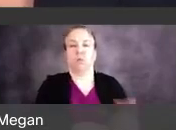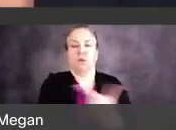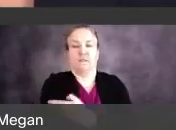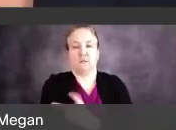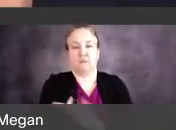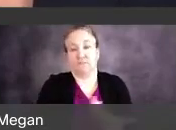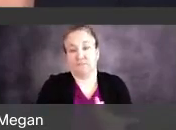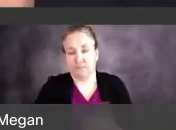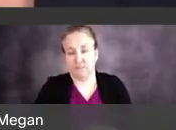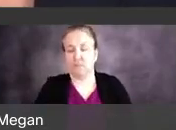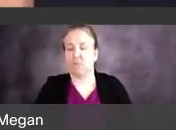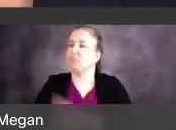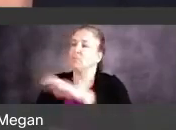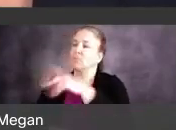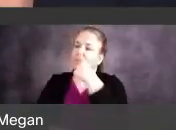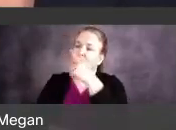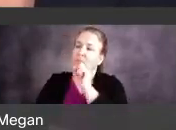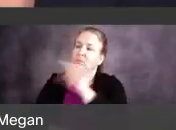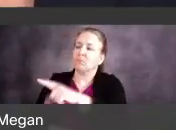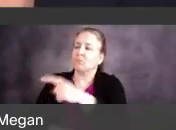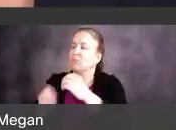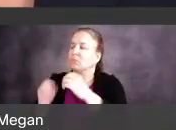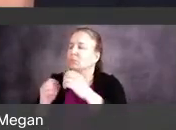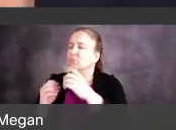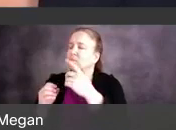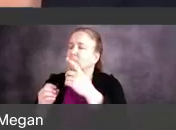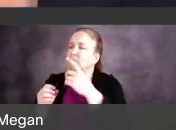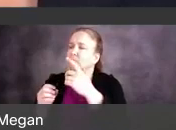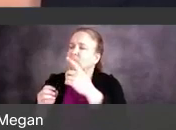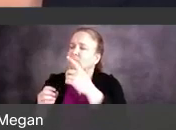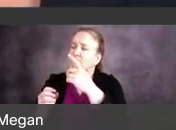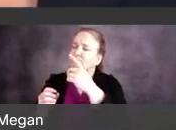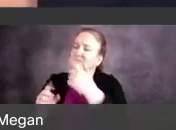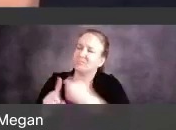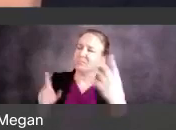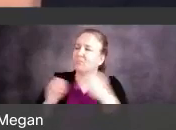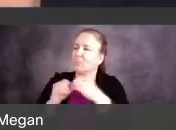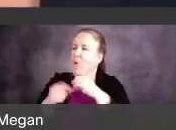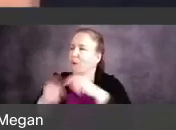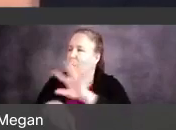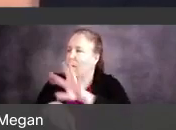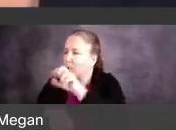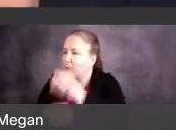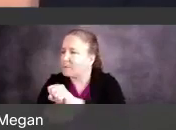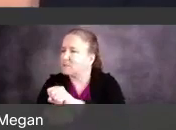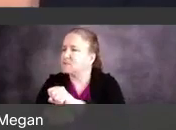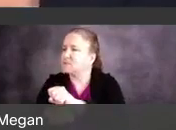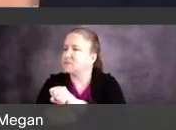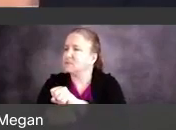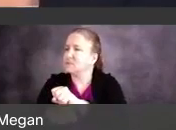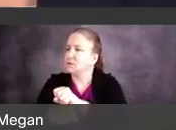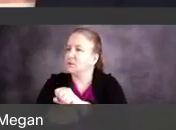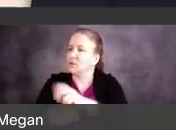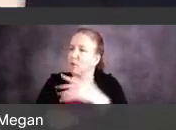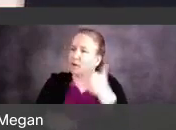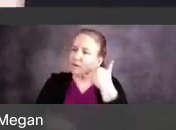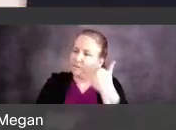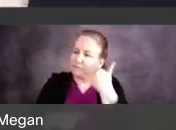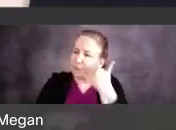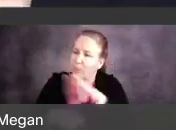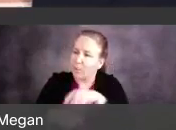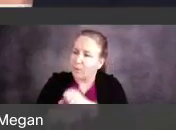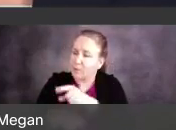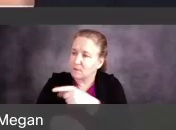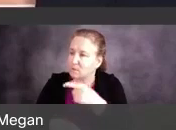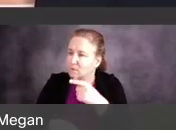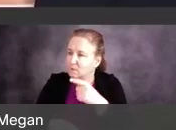can you elaborate a little bit more about the appointments you're going to eventually allow by people calling in? Is that